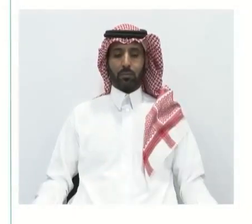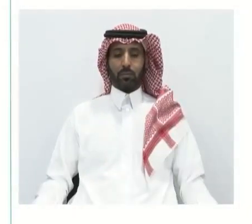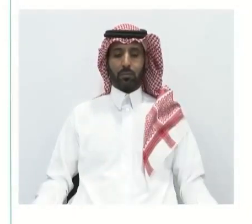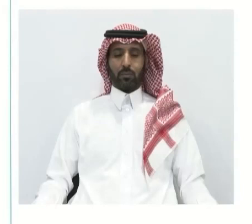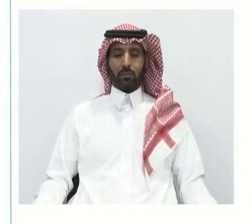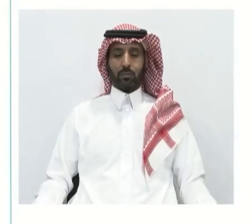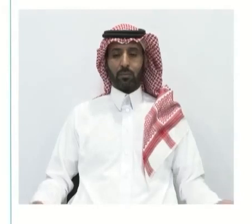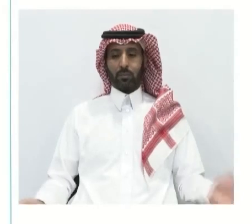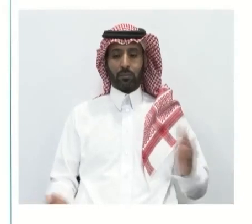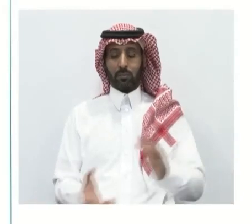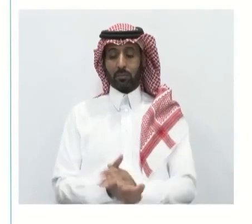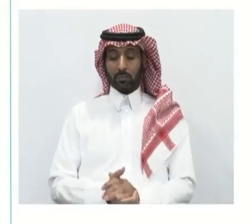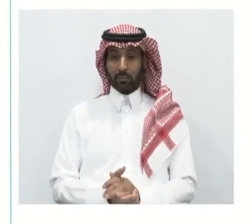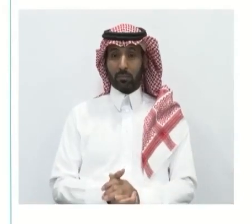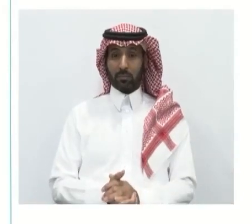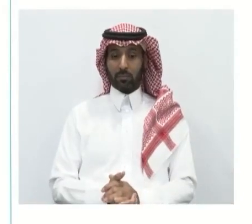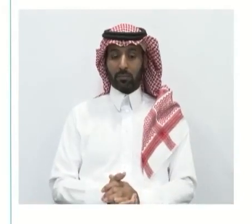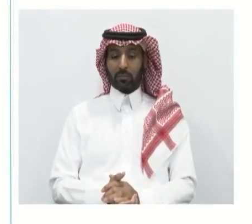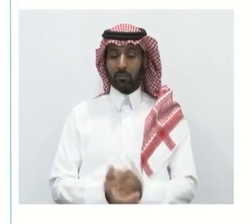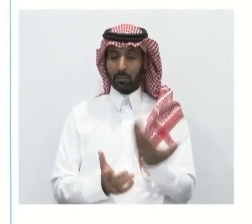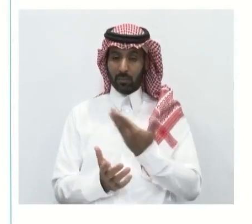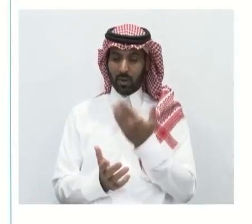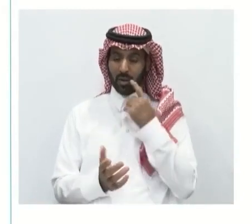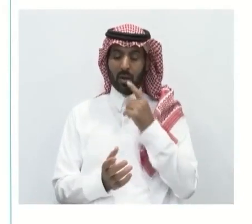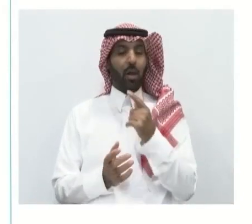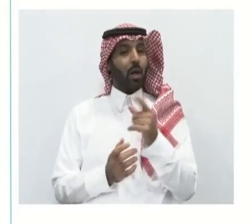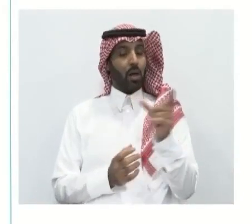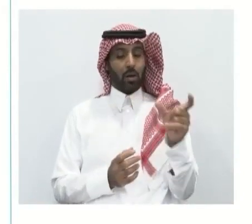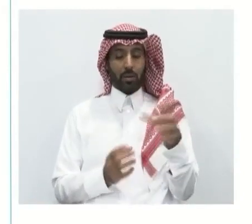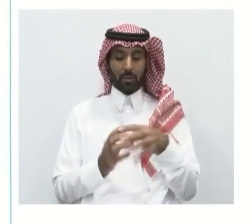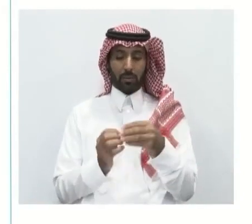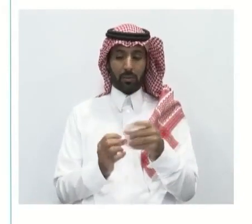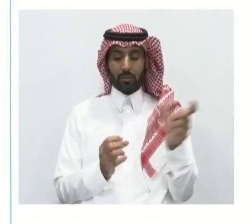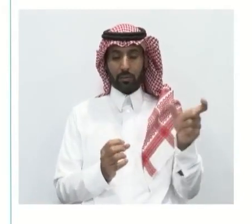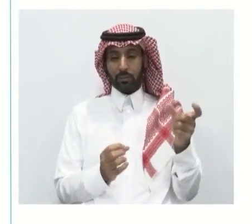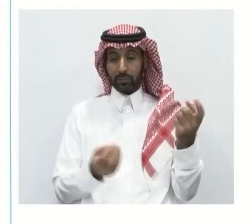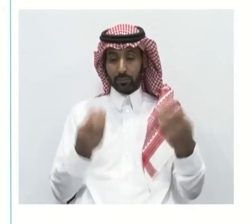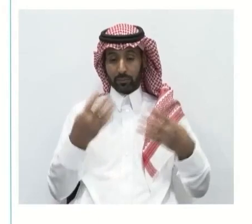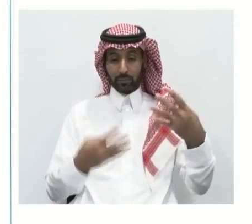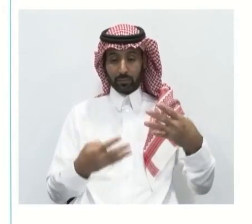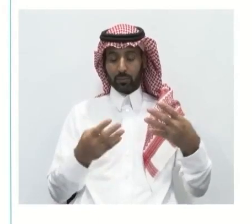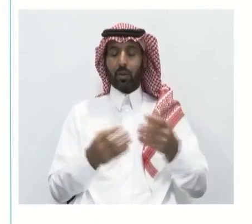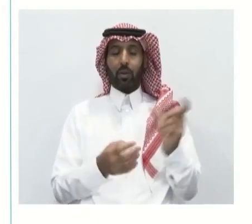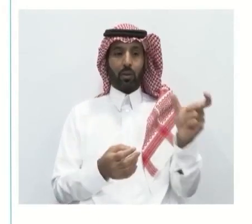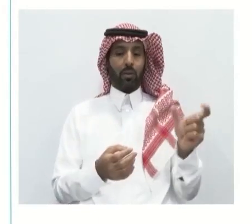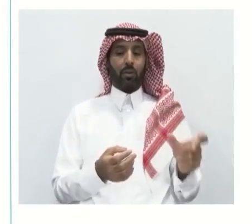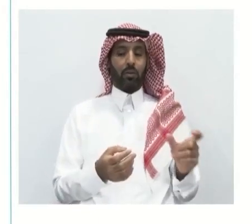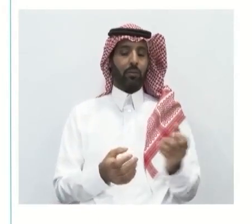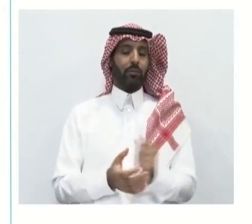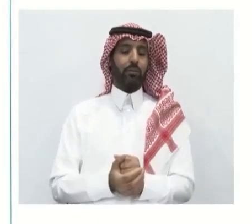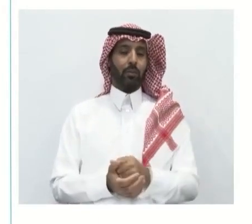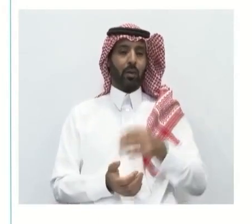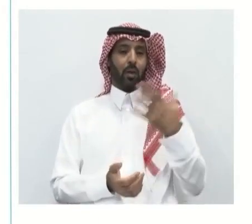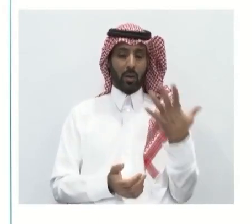Okay, let's jump here to the next. Read the definitions and give the correct word from the text. We have here